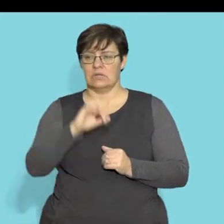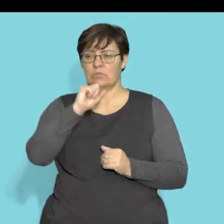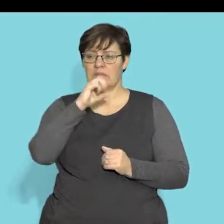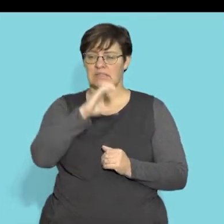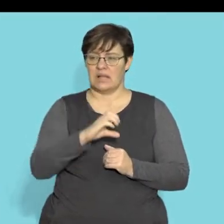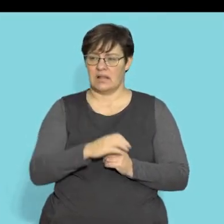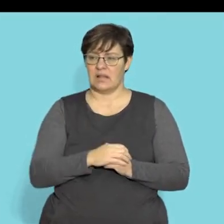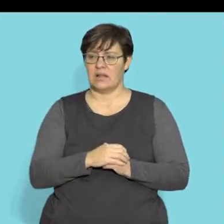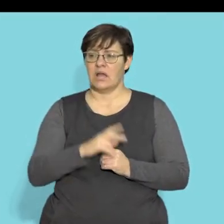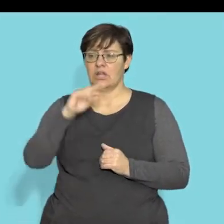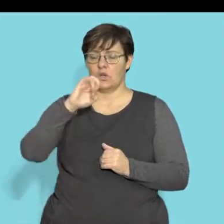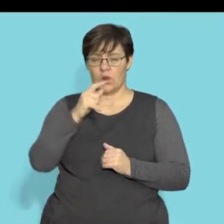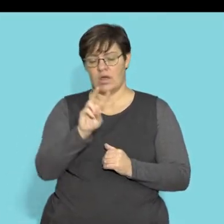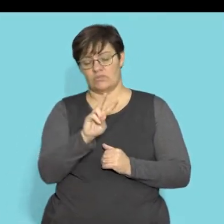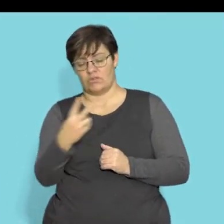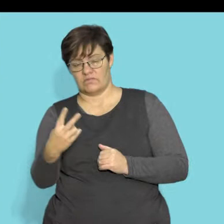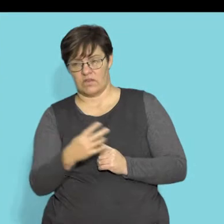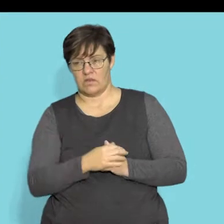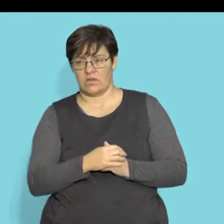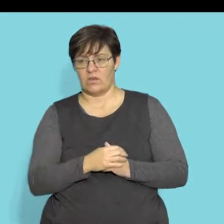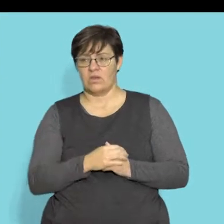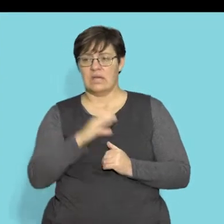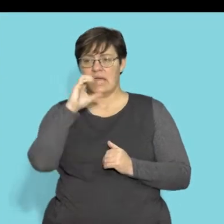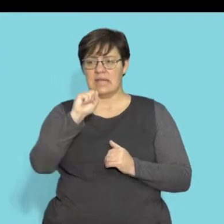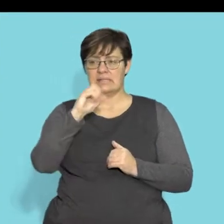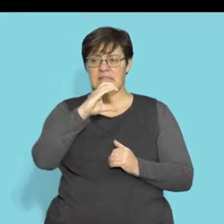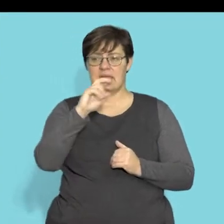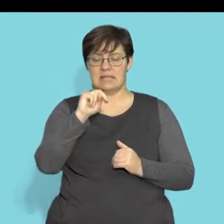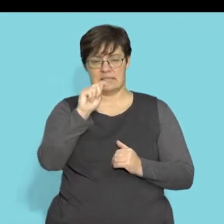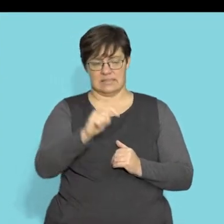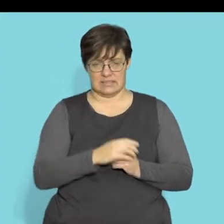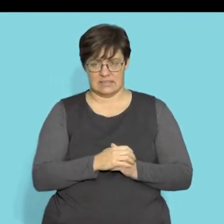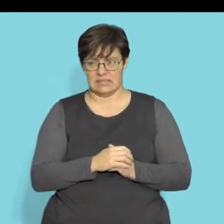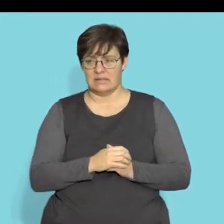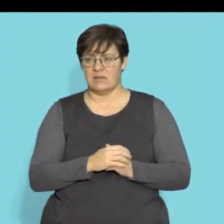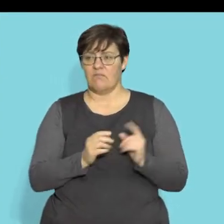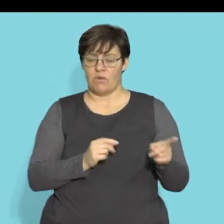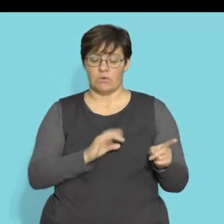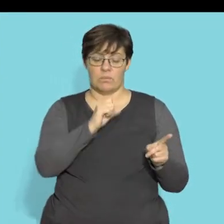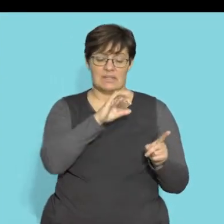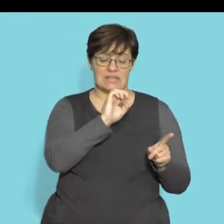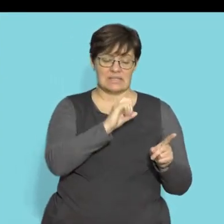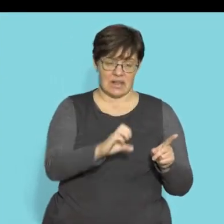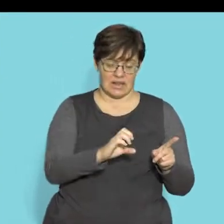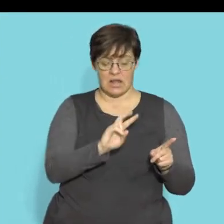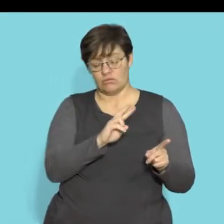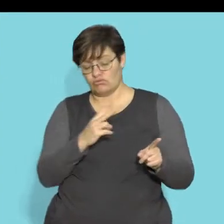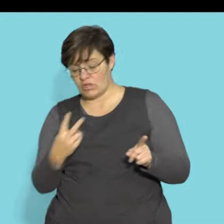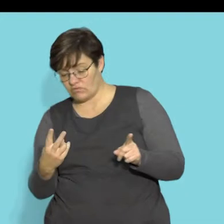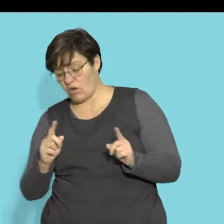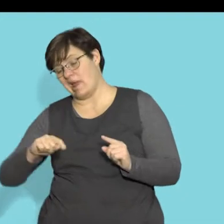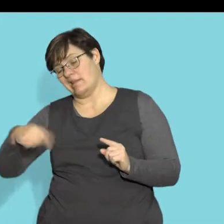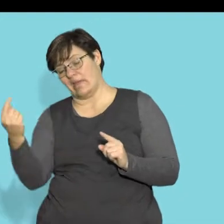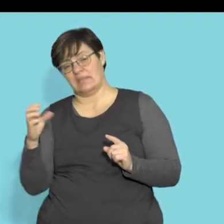nuclear transfer. It's essentially transferring the nucleus from a somatic cell into another